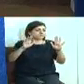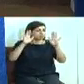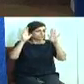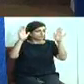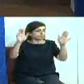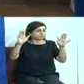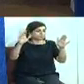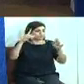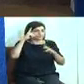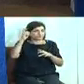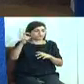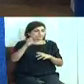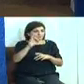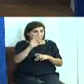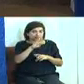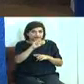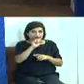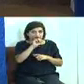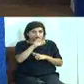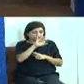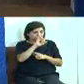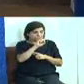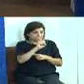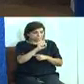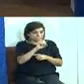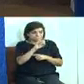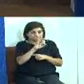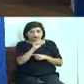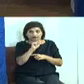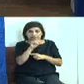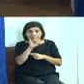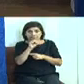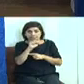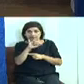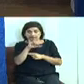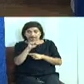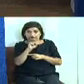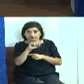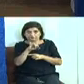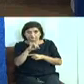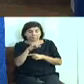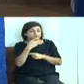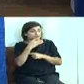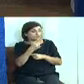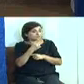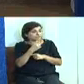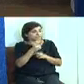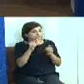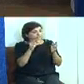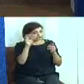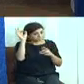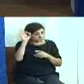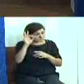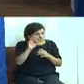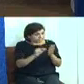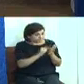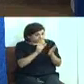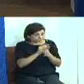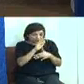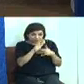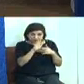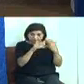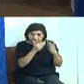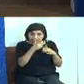Francis of Assisi once said, "Preach the gospel at all times, and if necessary,